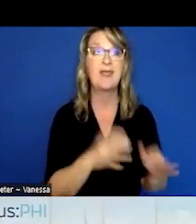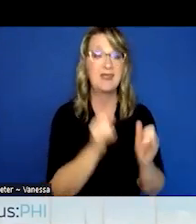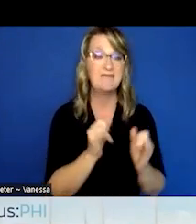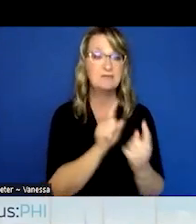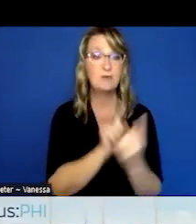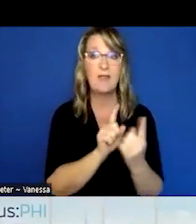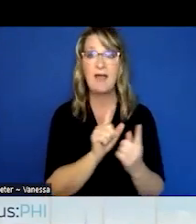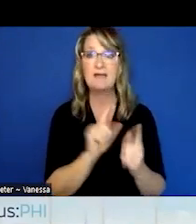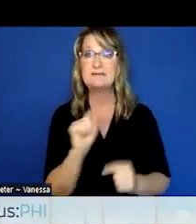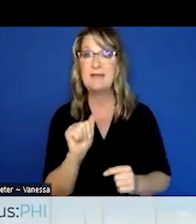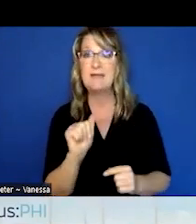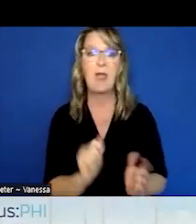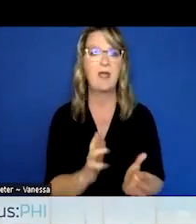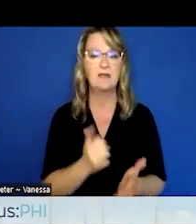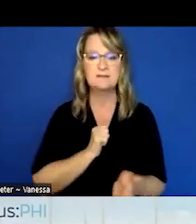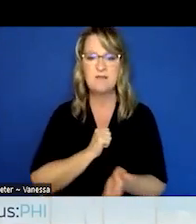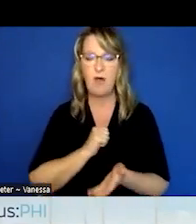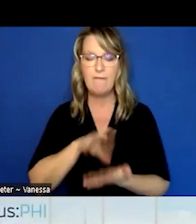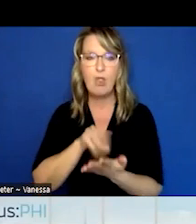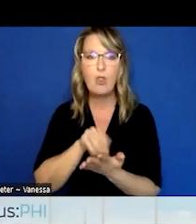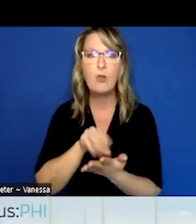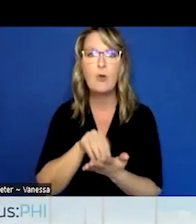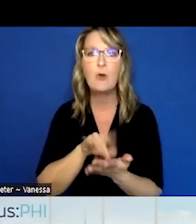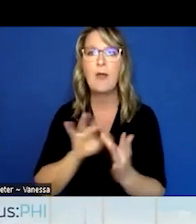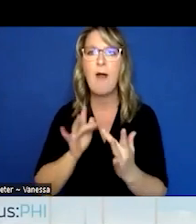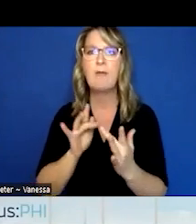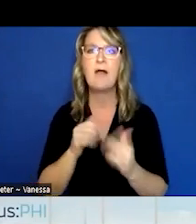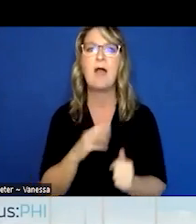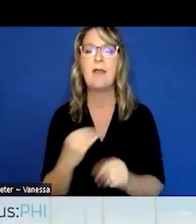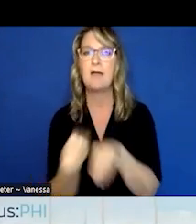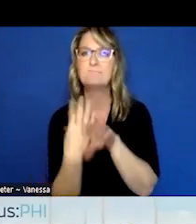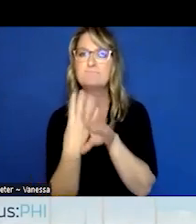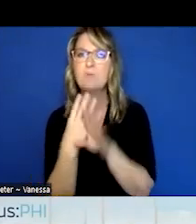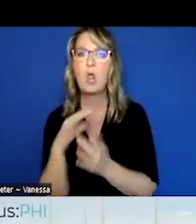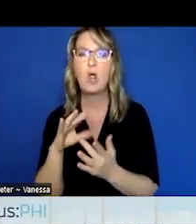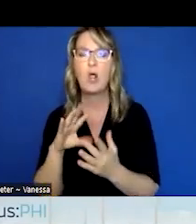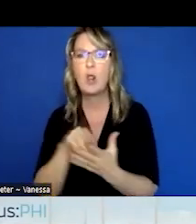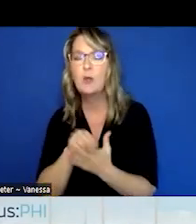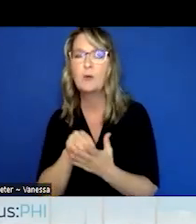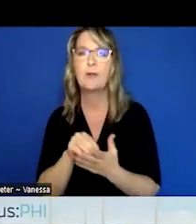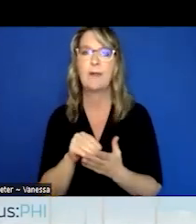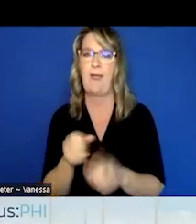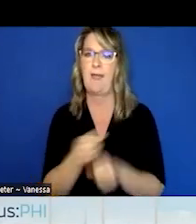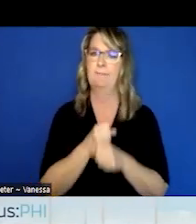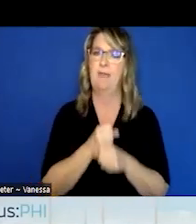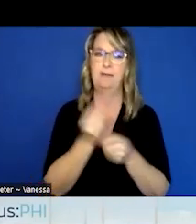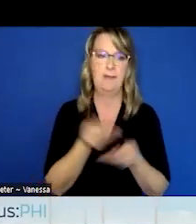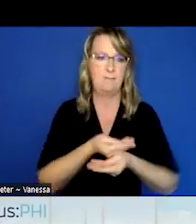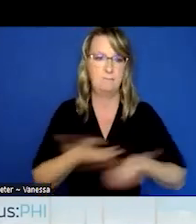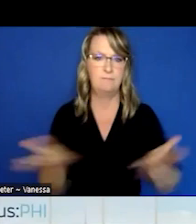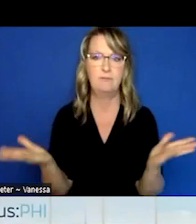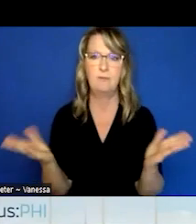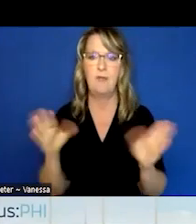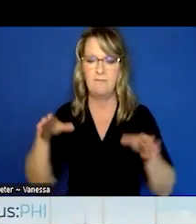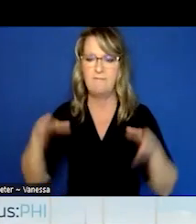TA, self-directed learning like e-learning and brief video-based learning, and creation and dissemination of our in-focus